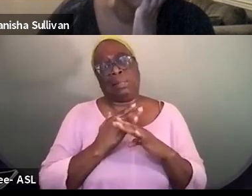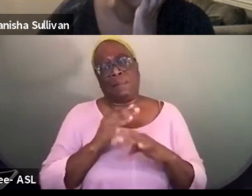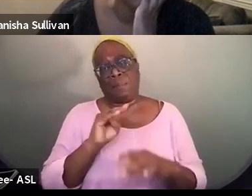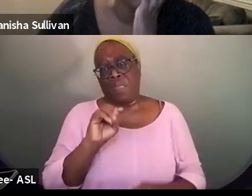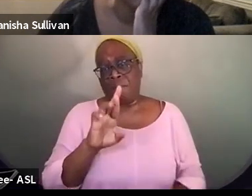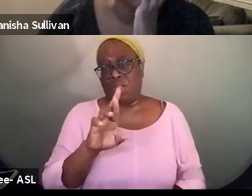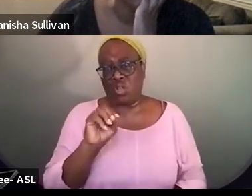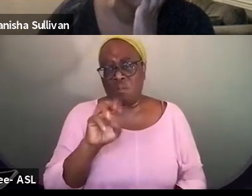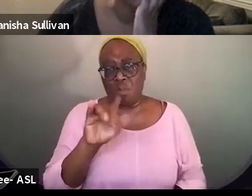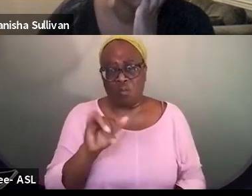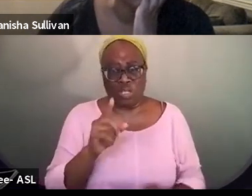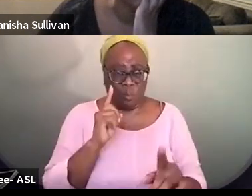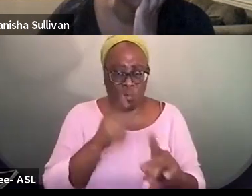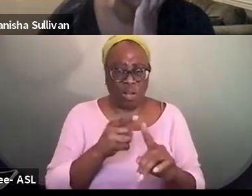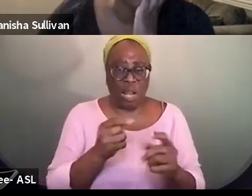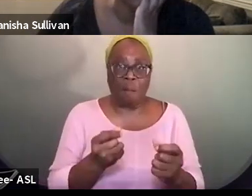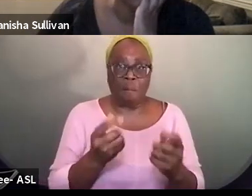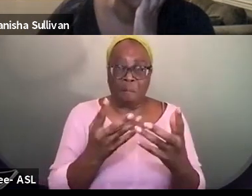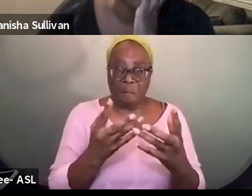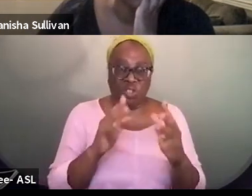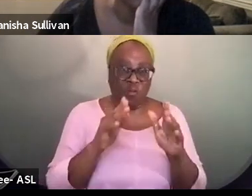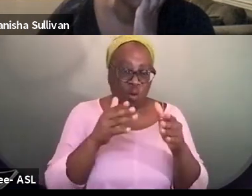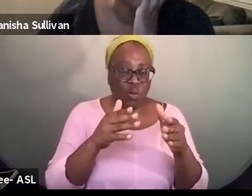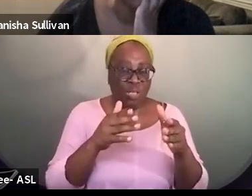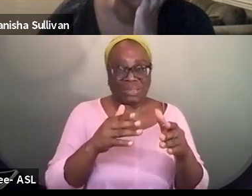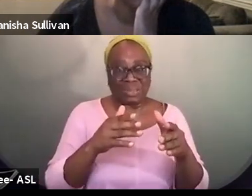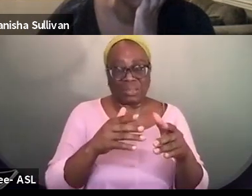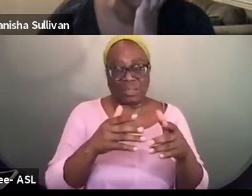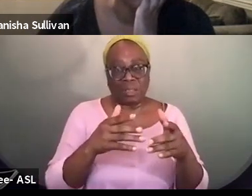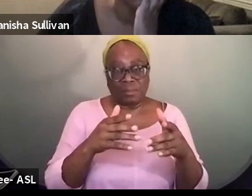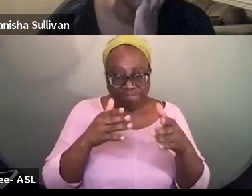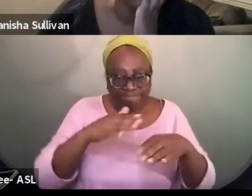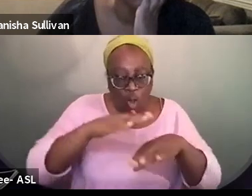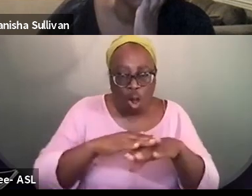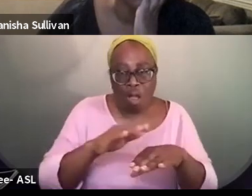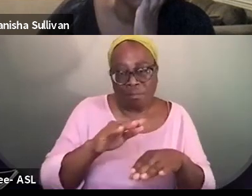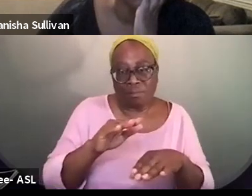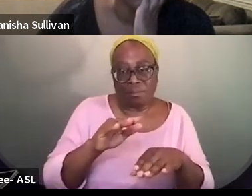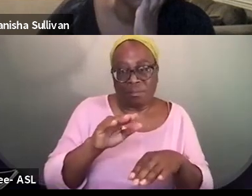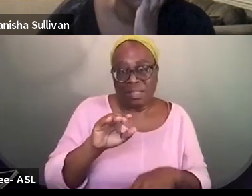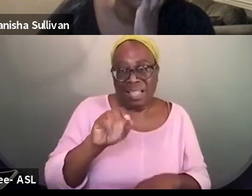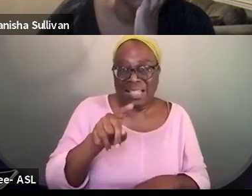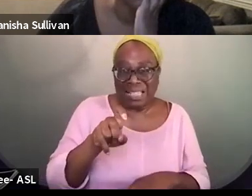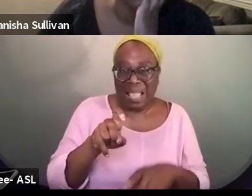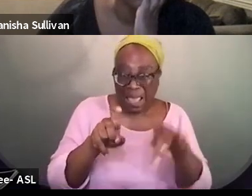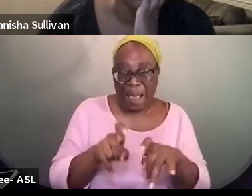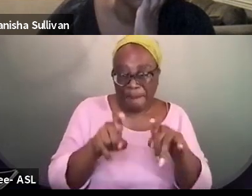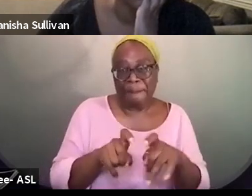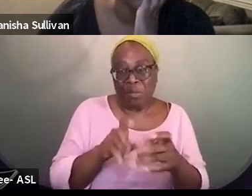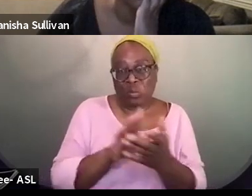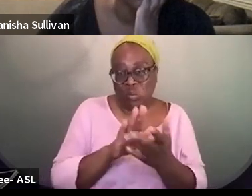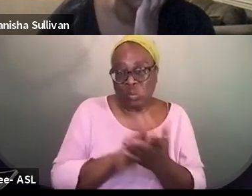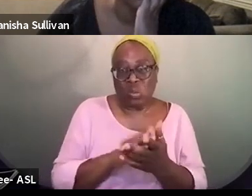now, how much focus is placed on these exam schools. And it's really painful to see parents, Asian,